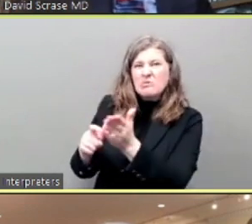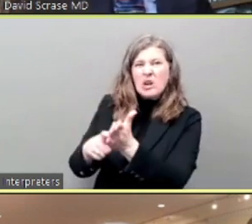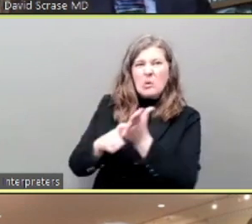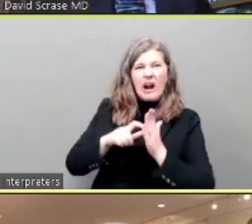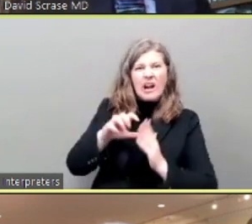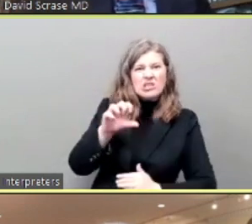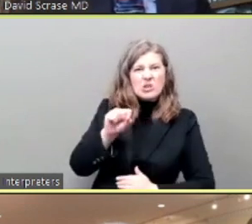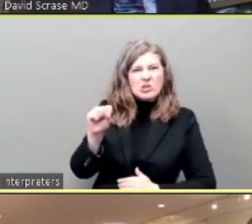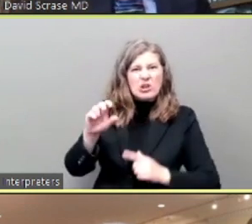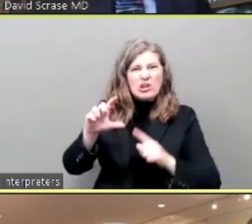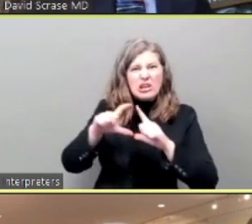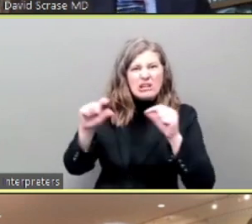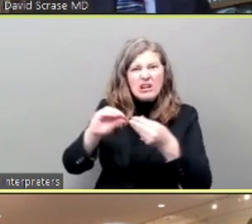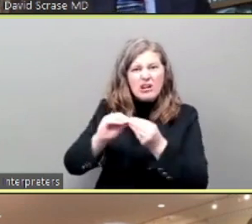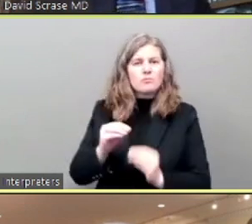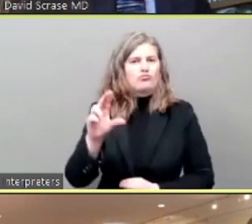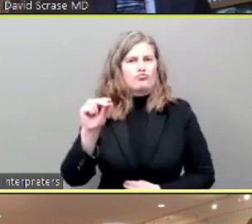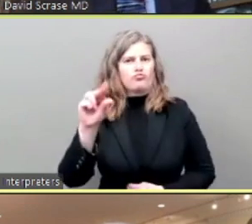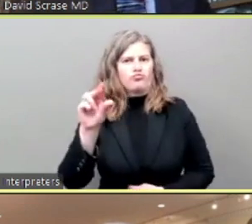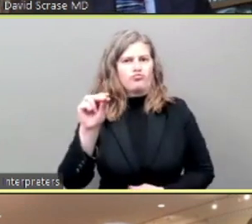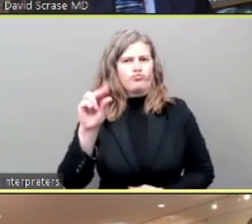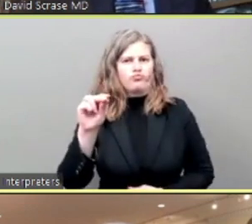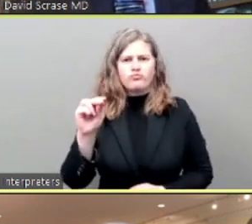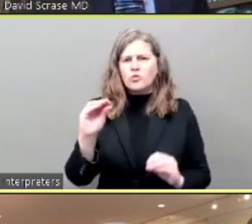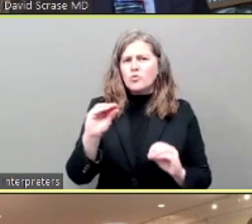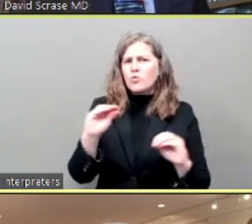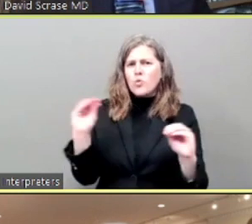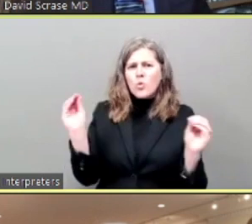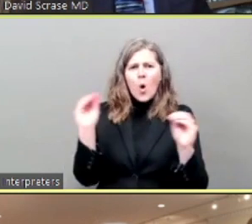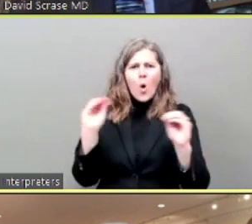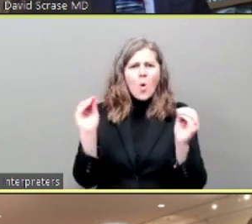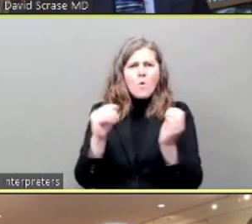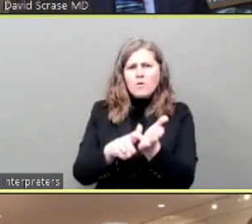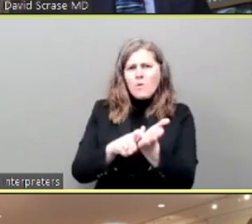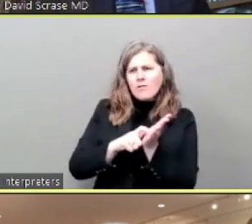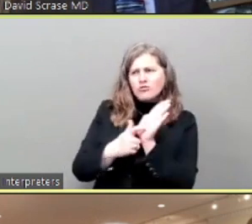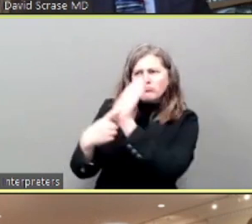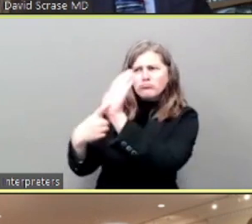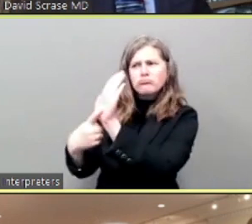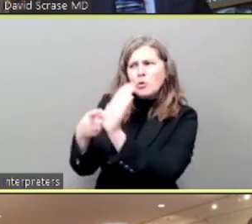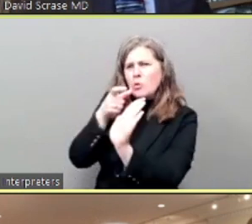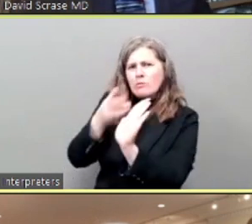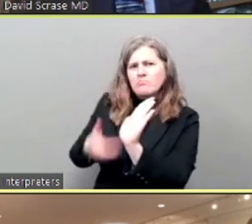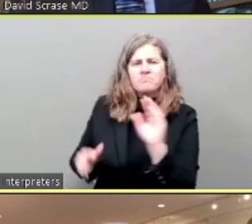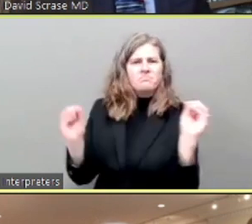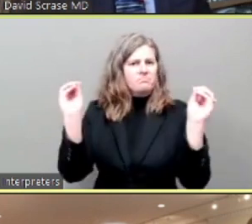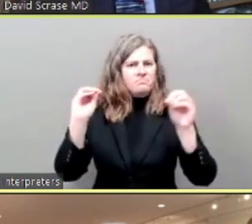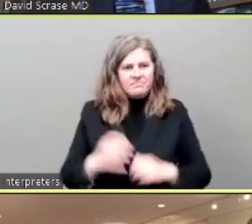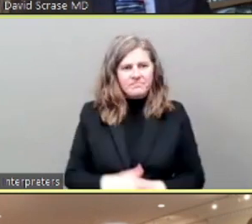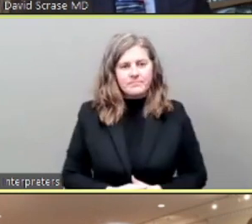free COVID-19 vaccine or any treatment or services. Next slide, please.